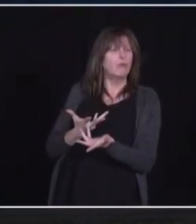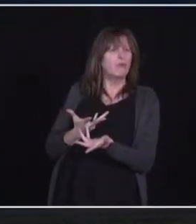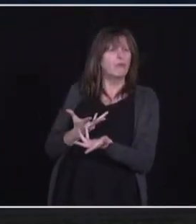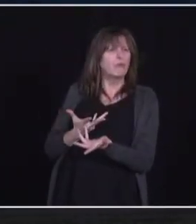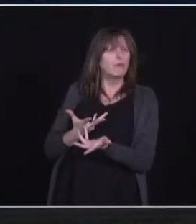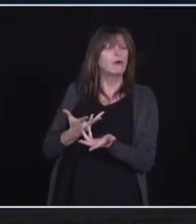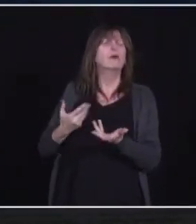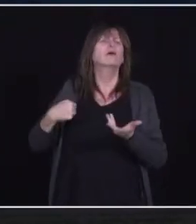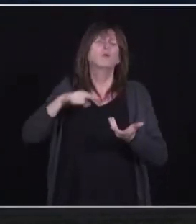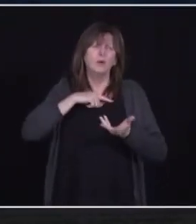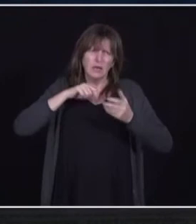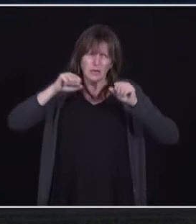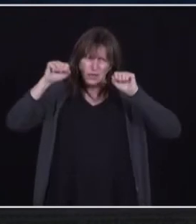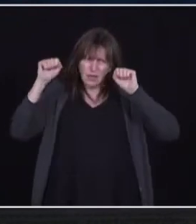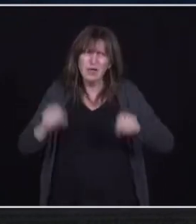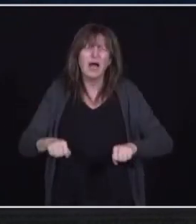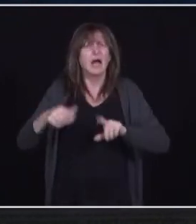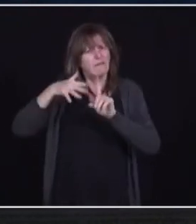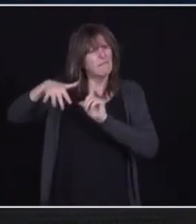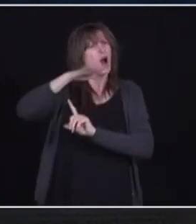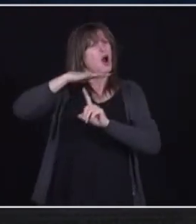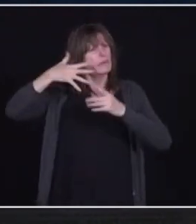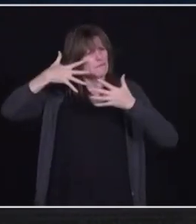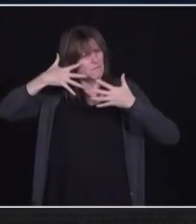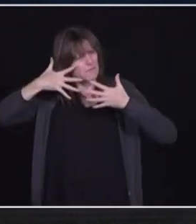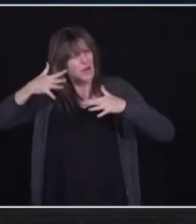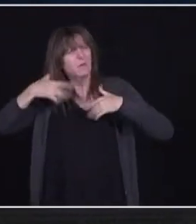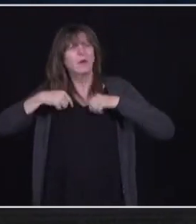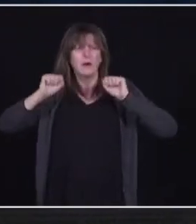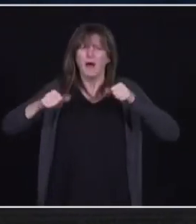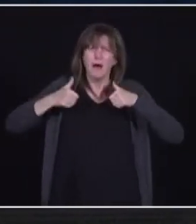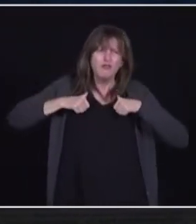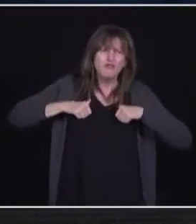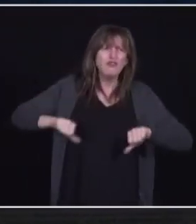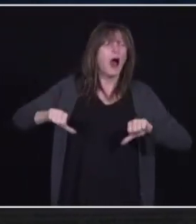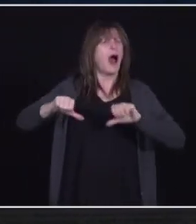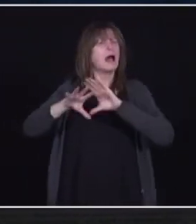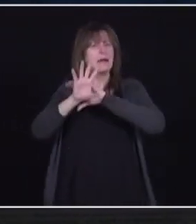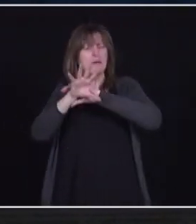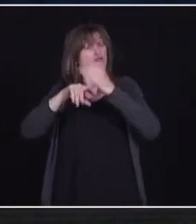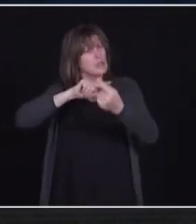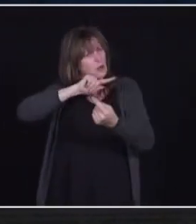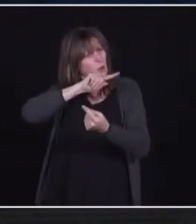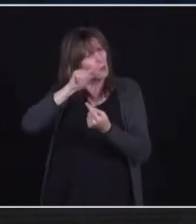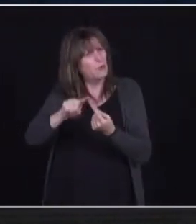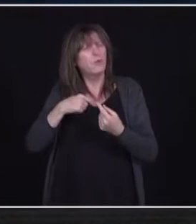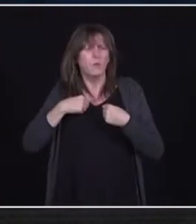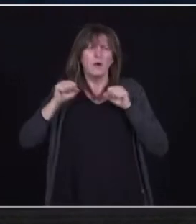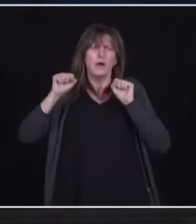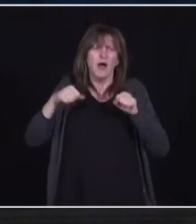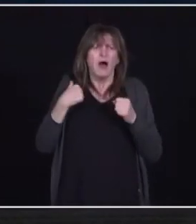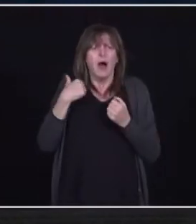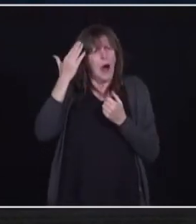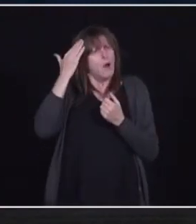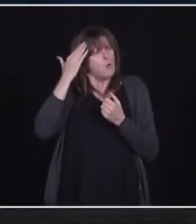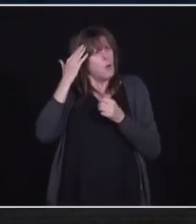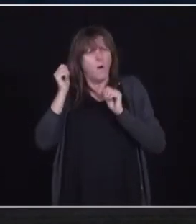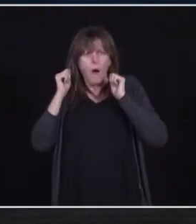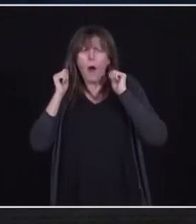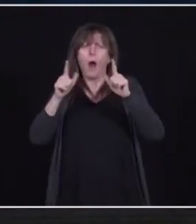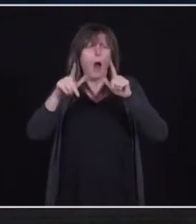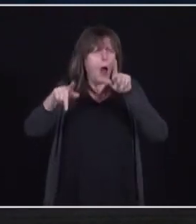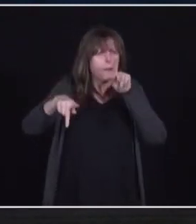all, try to reduce emissions, which we are. I don't know a person out there, I don't care what political stripe you're from, that doesn't want to protect the